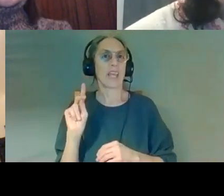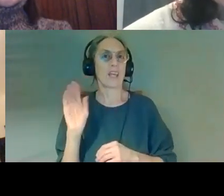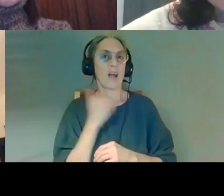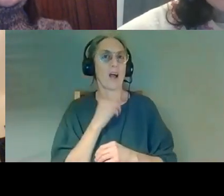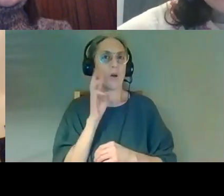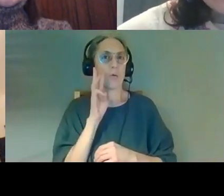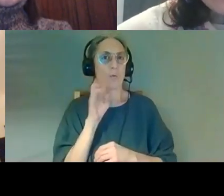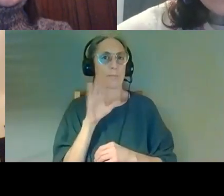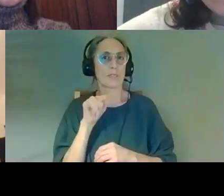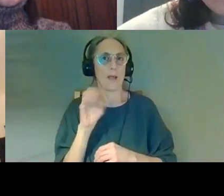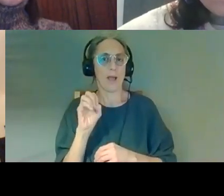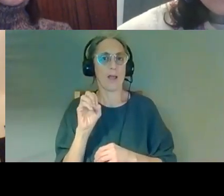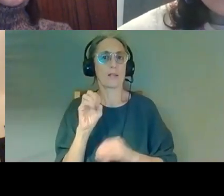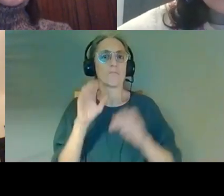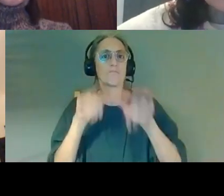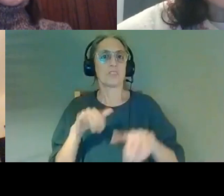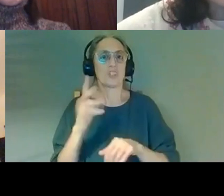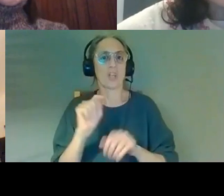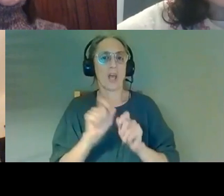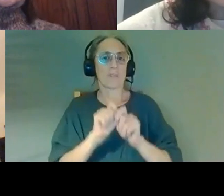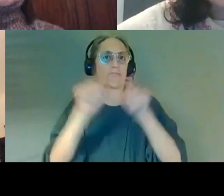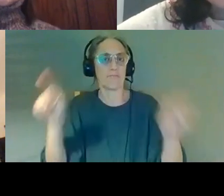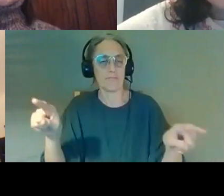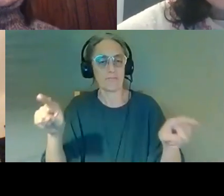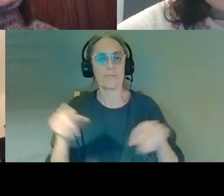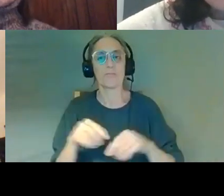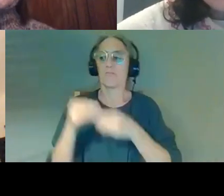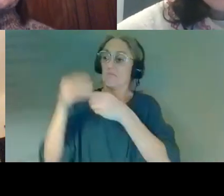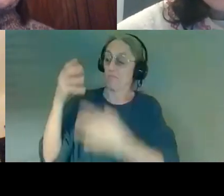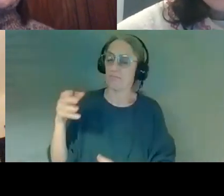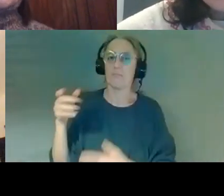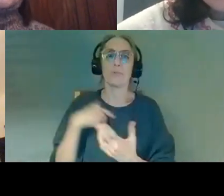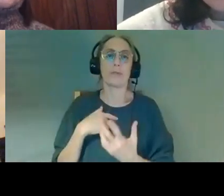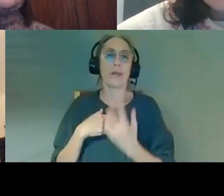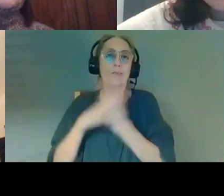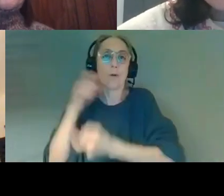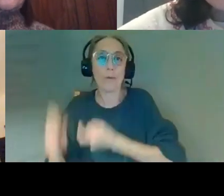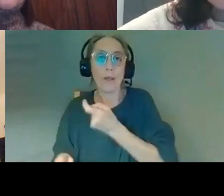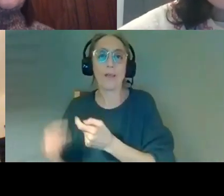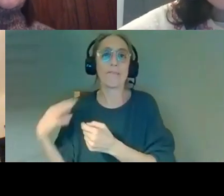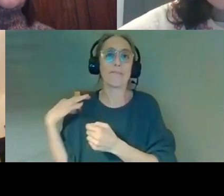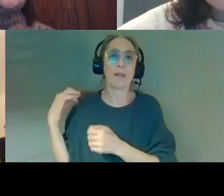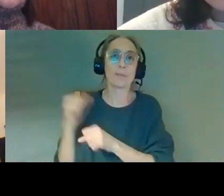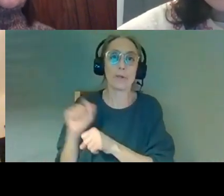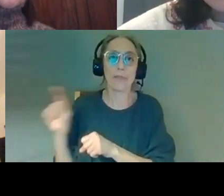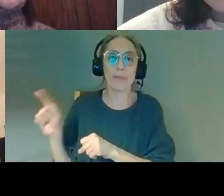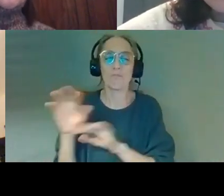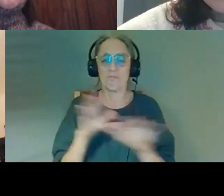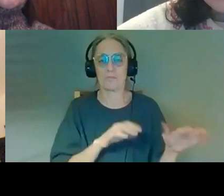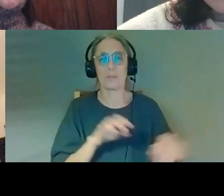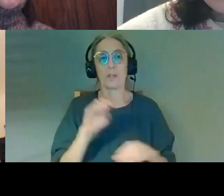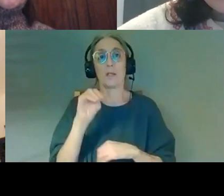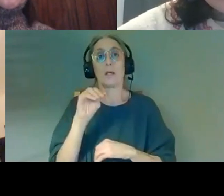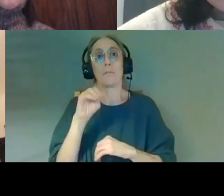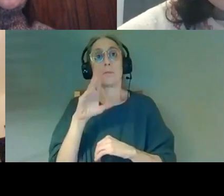ways you can volunteer, you can donate. I would say in general with mutual aid, it's something that starts